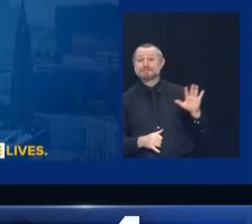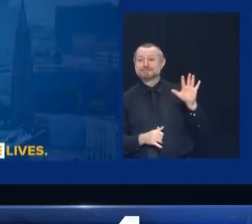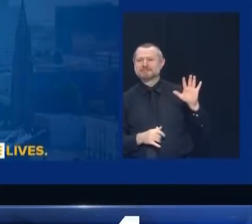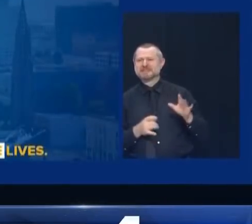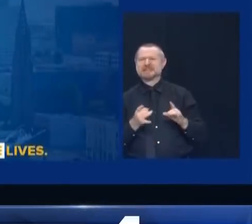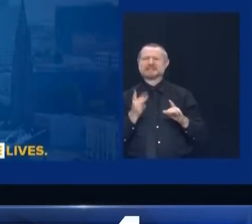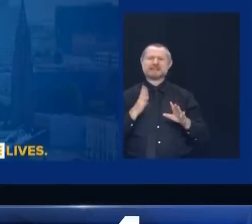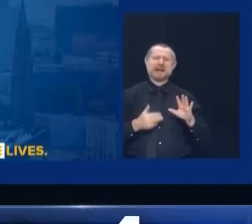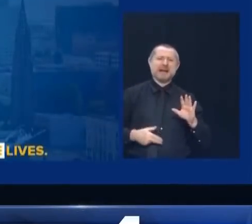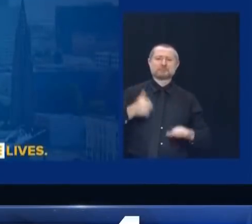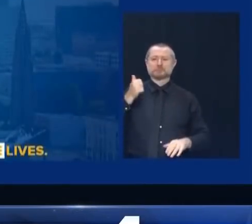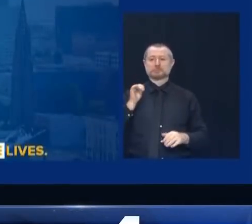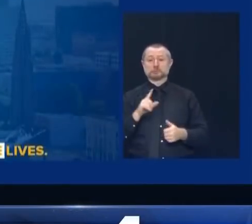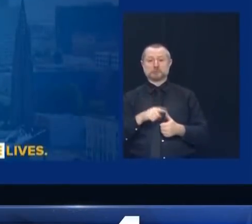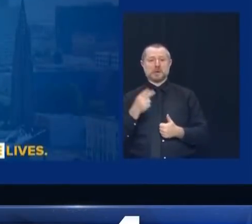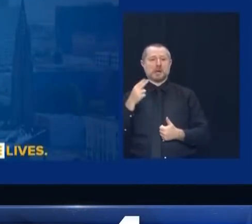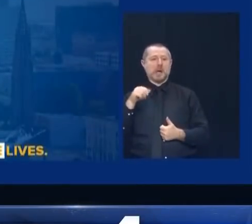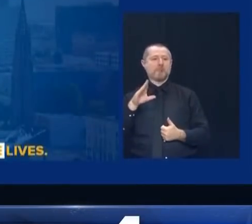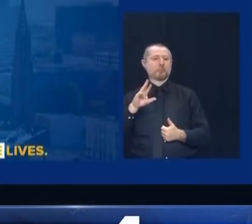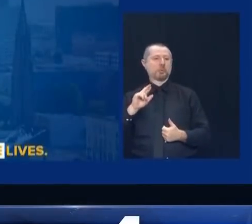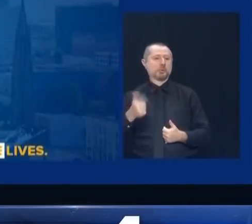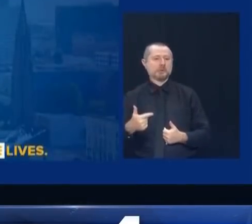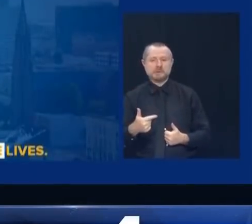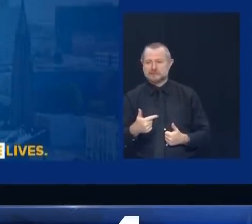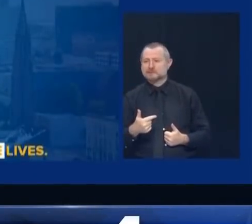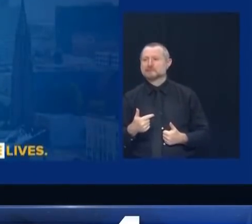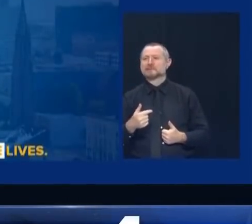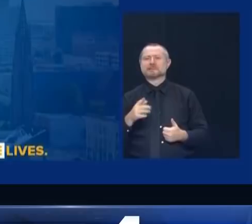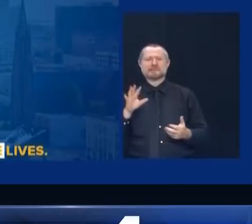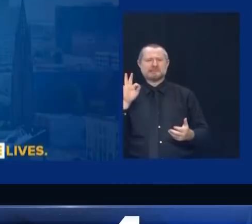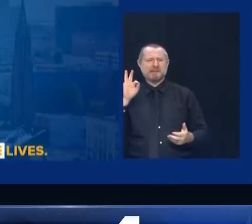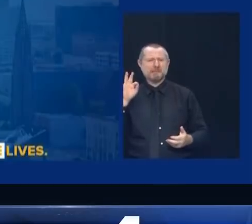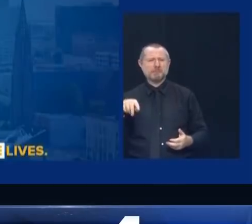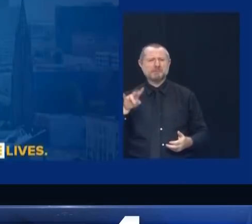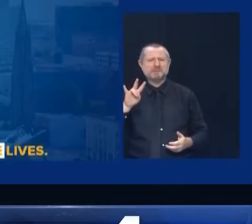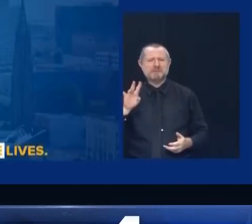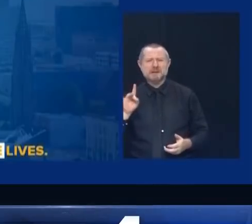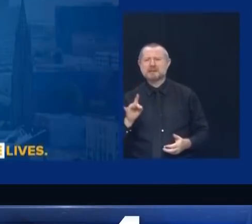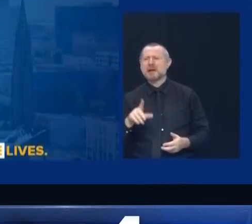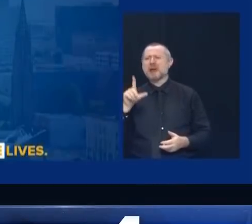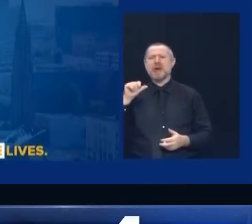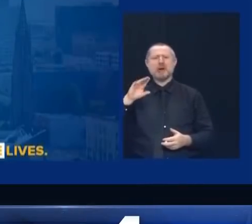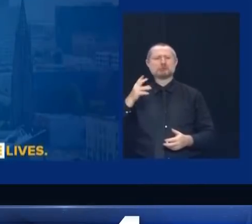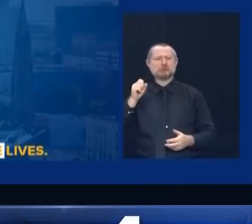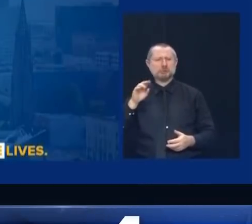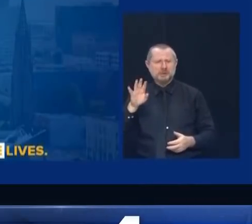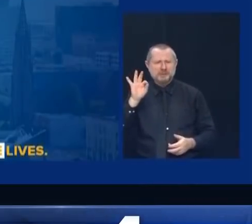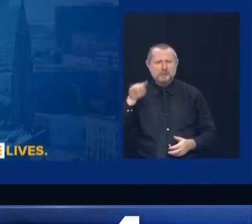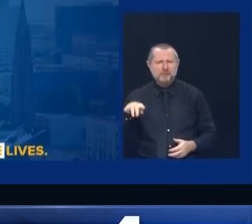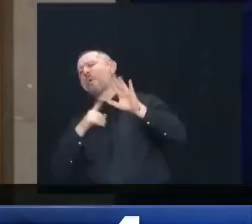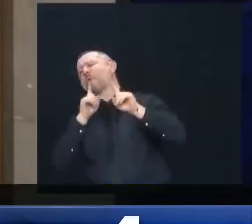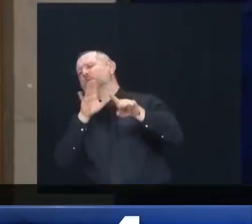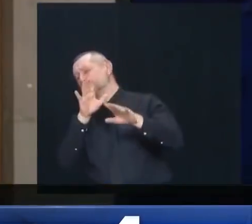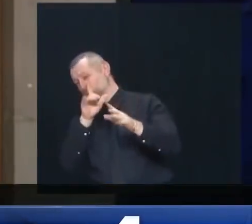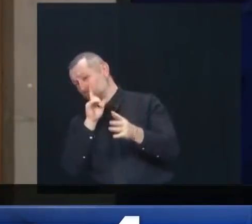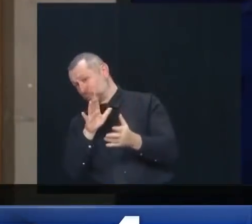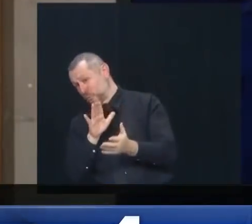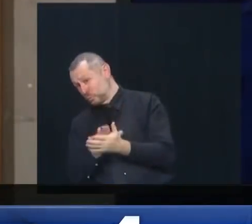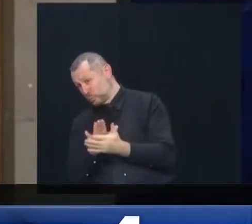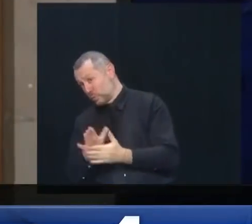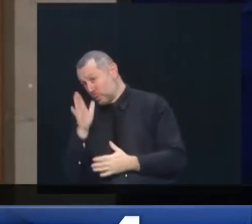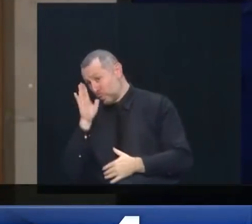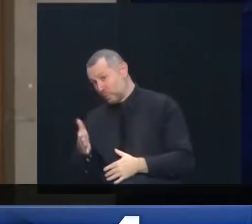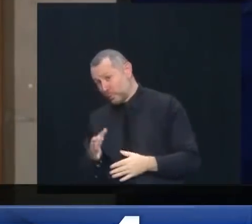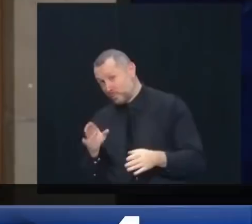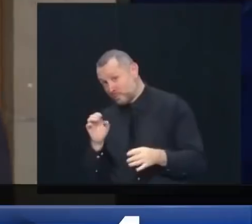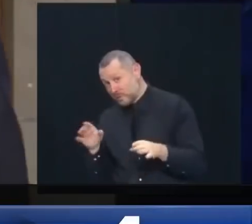also pointed out high positivity rates in western New York, where he thinks people aren't taking the virus seriously enough. When asked what